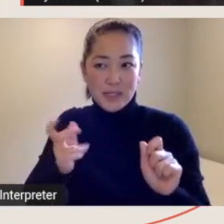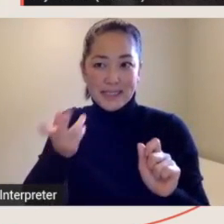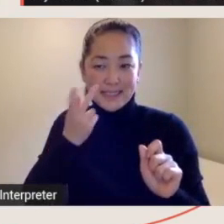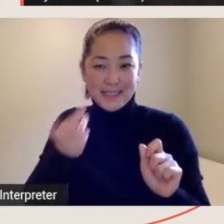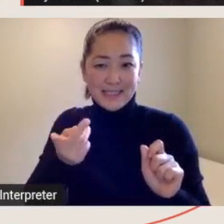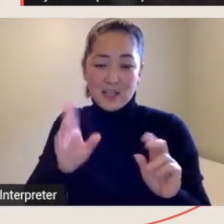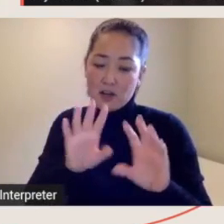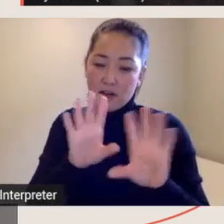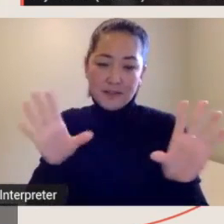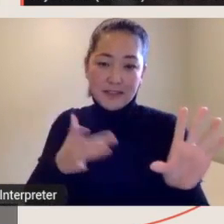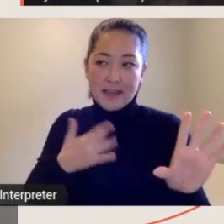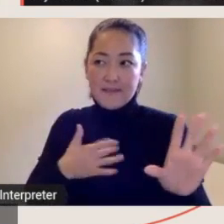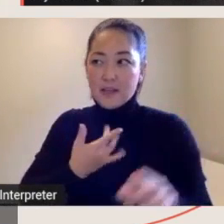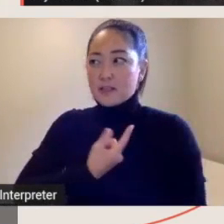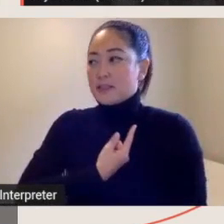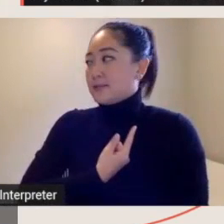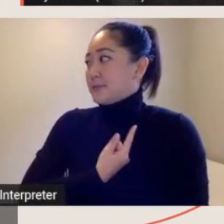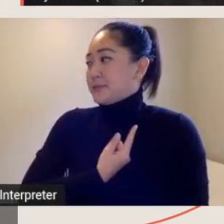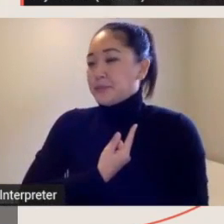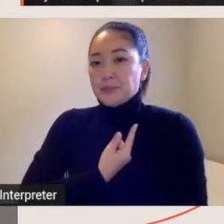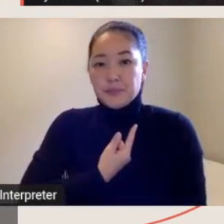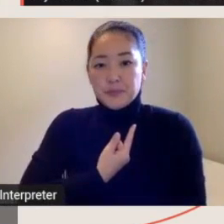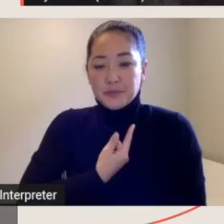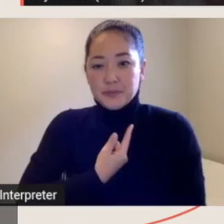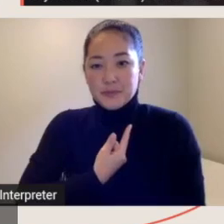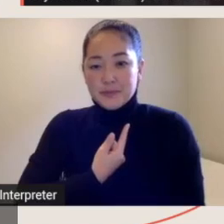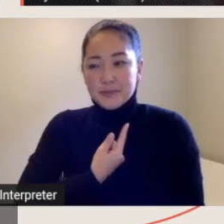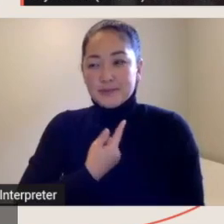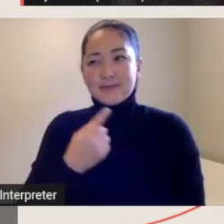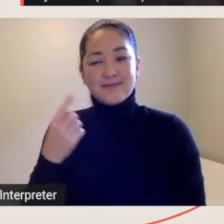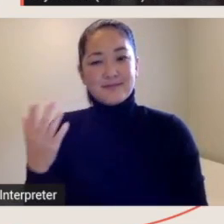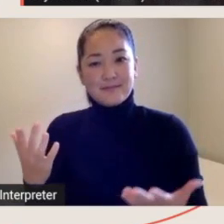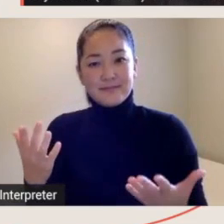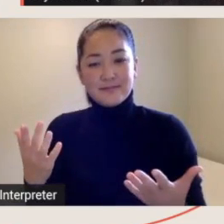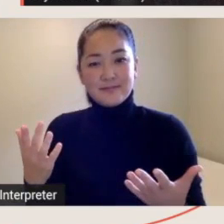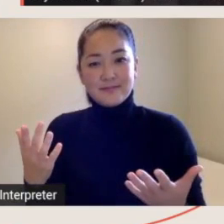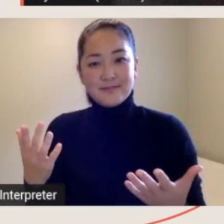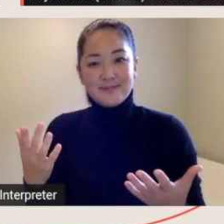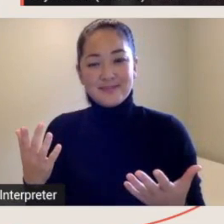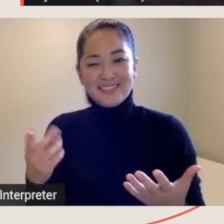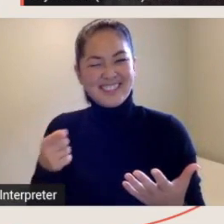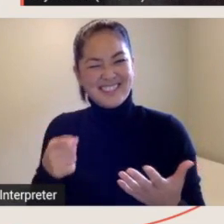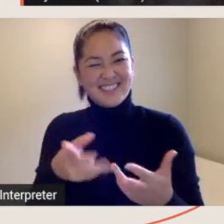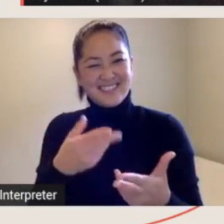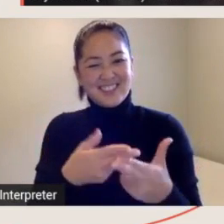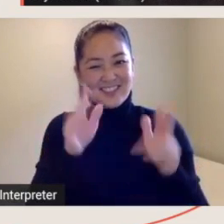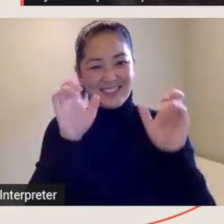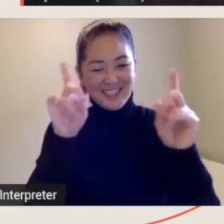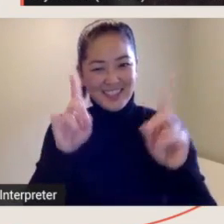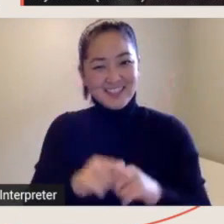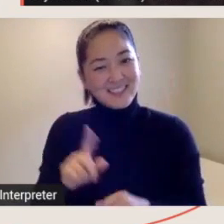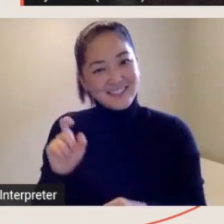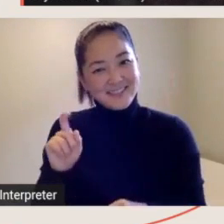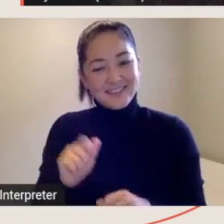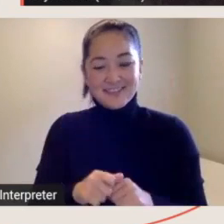see how displaced he was. And then it makes you wonder that should a like, is this what you call education? Should a kid be